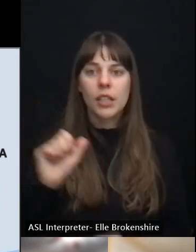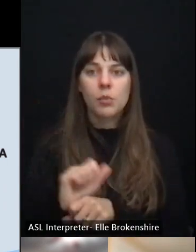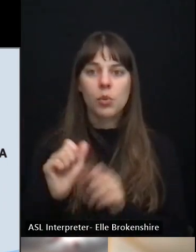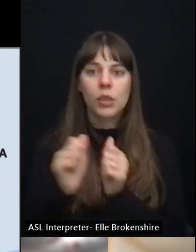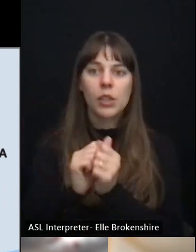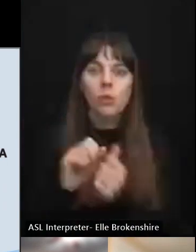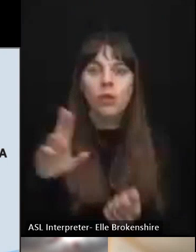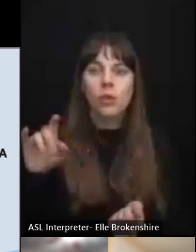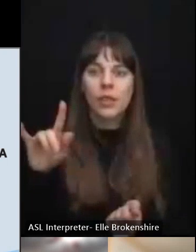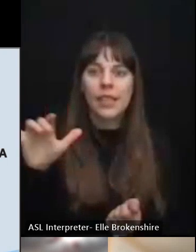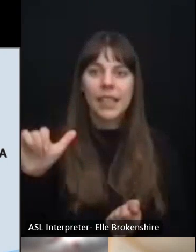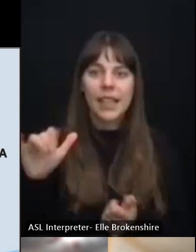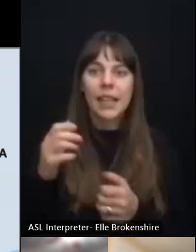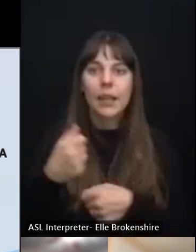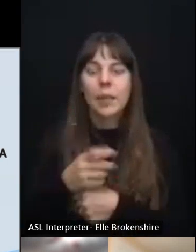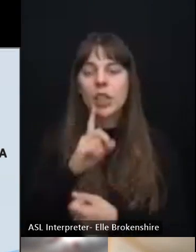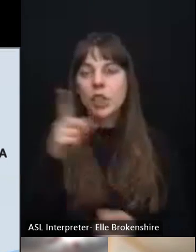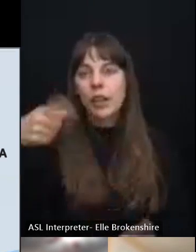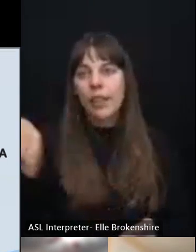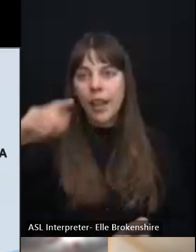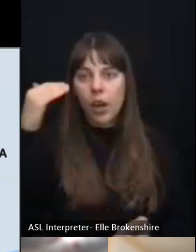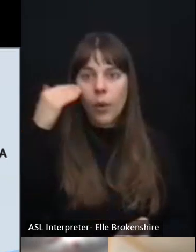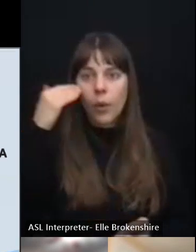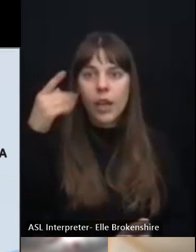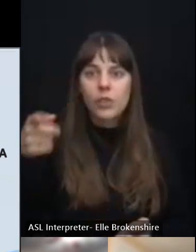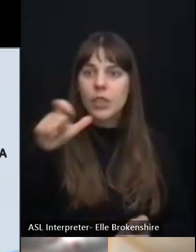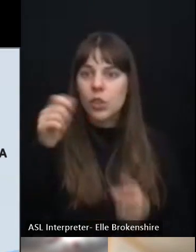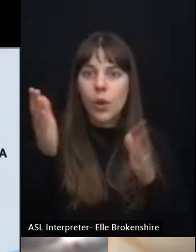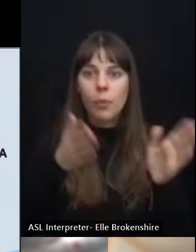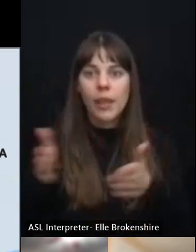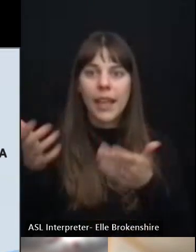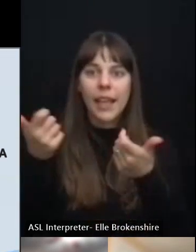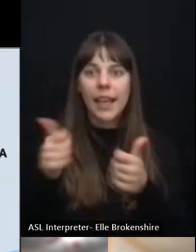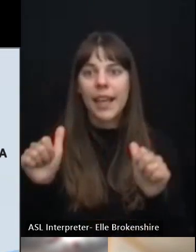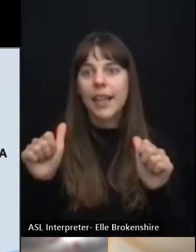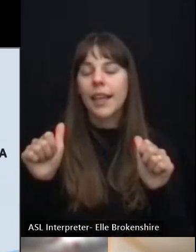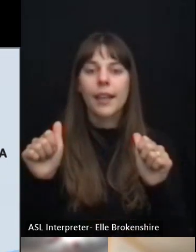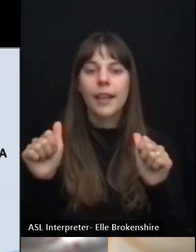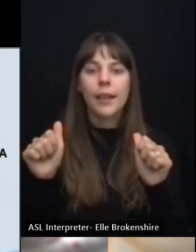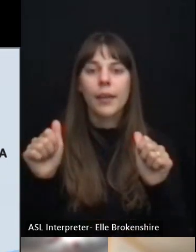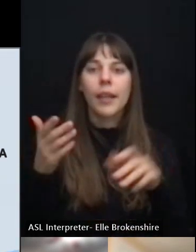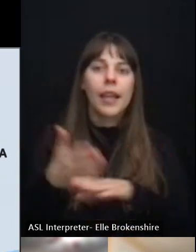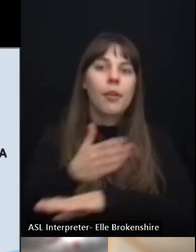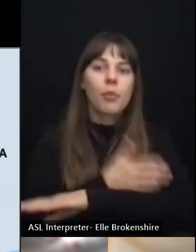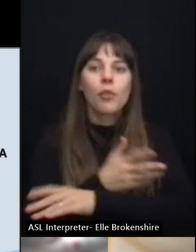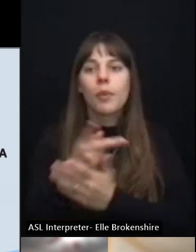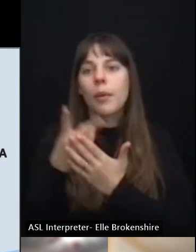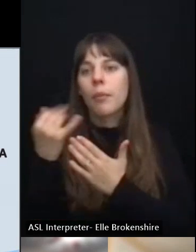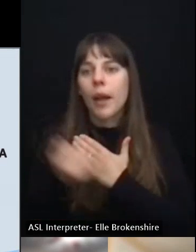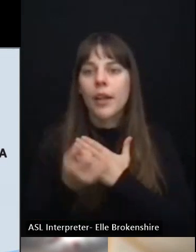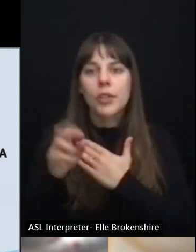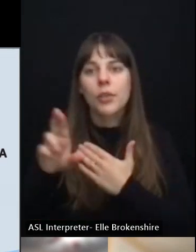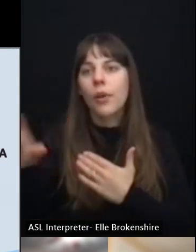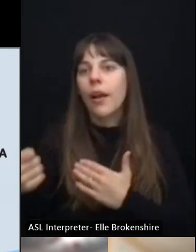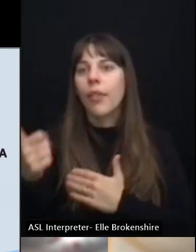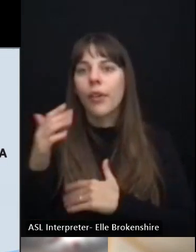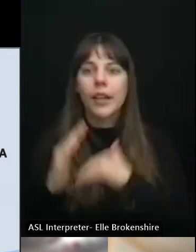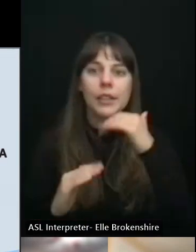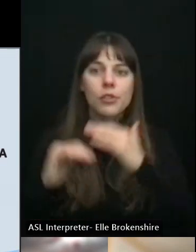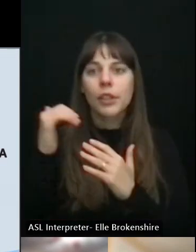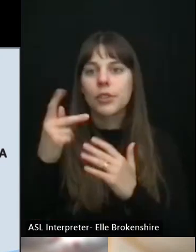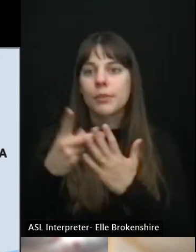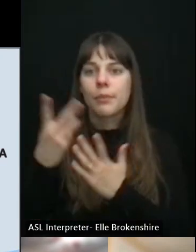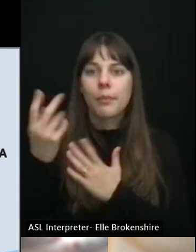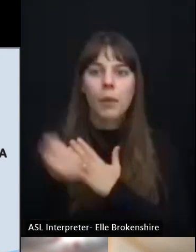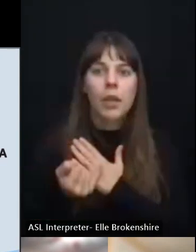utilities and making sure they're aware so that they aren't planning any, you know, improvement projects or other construction projects that